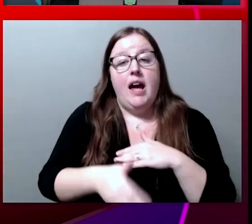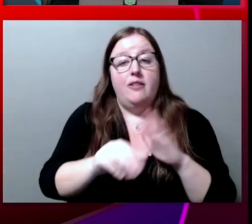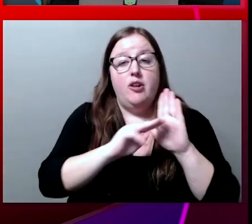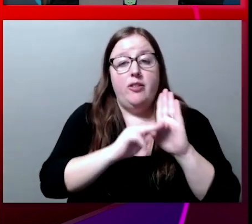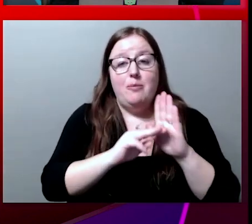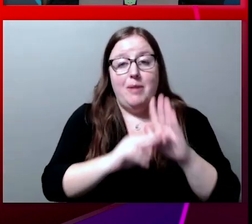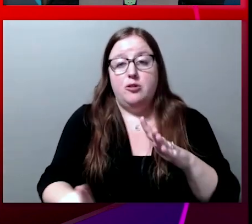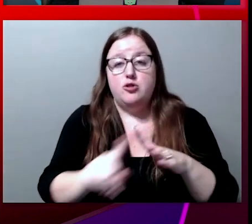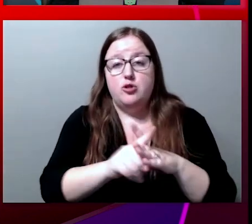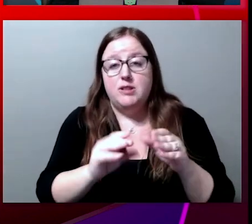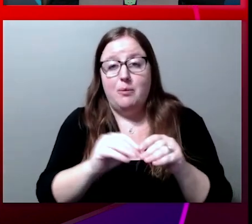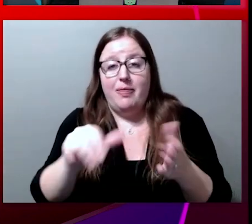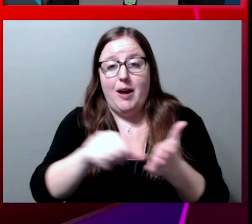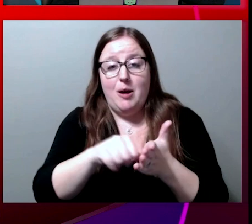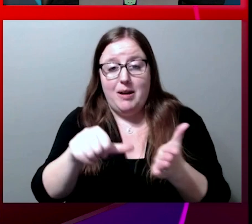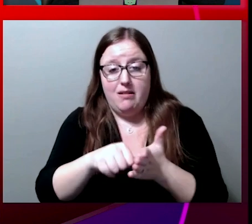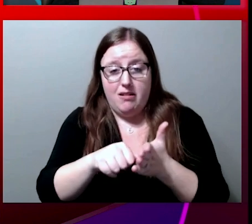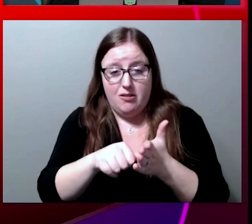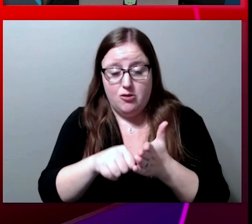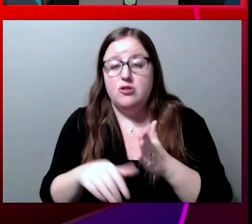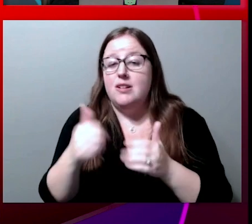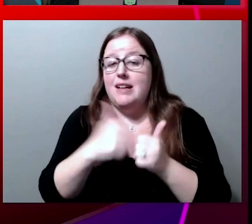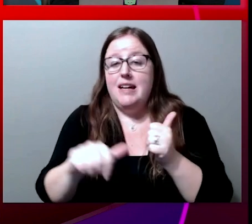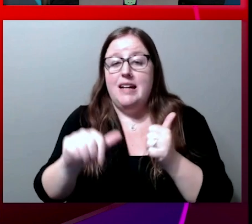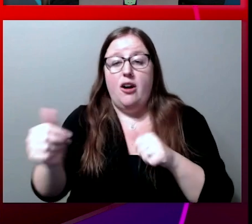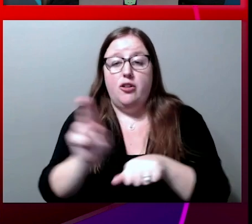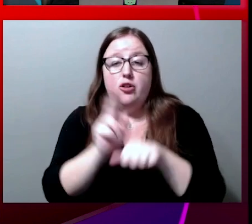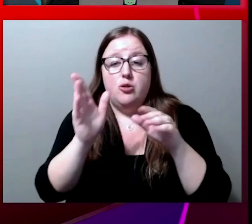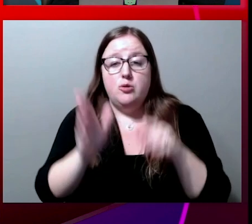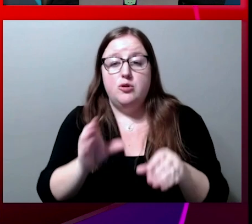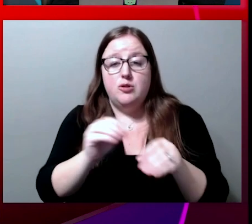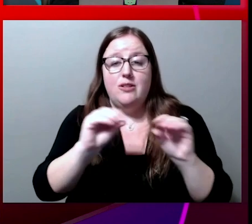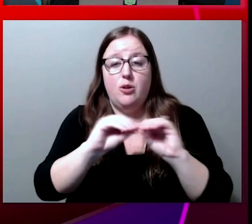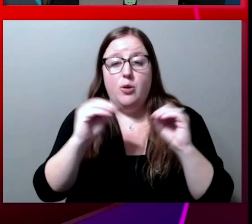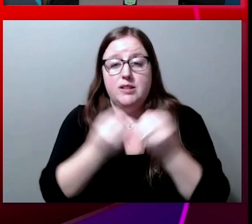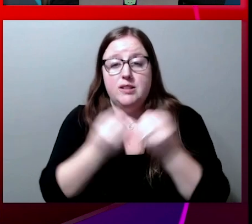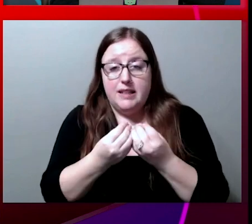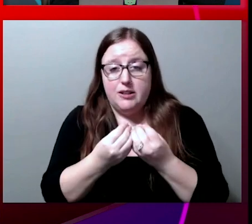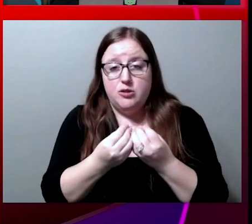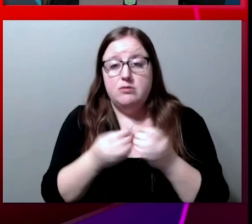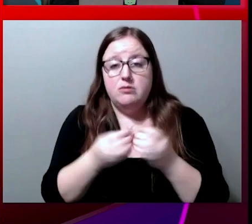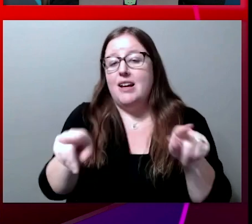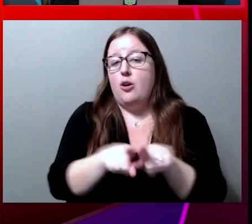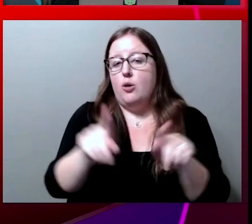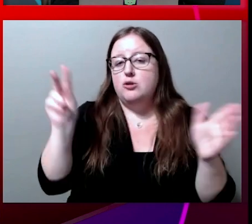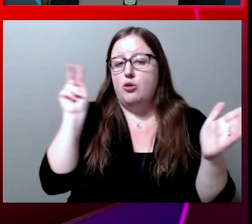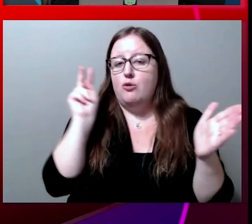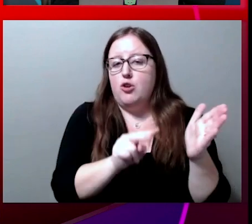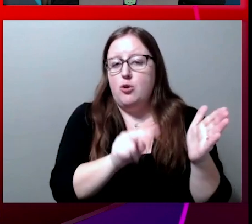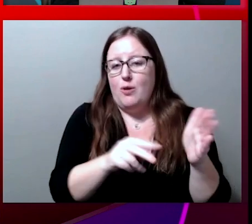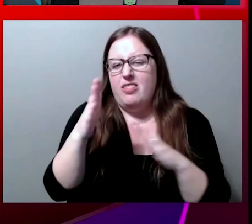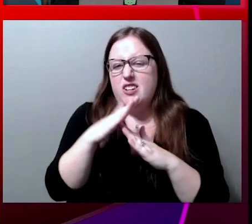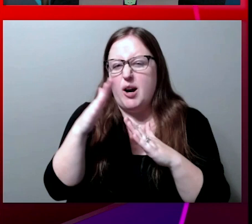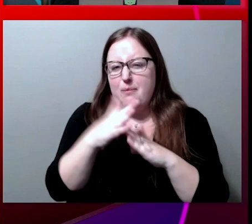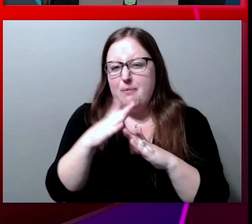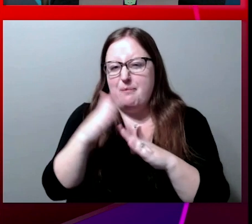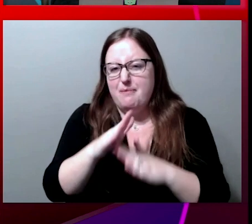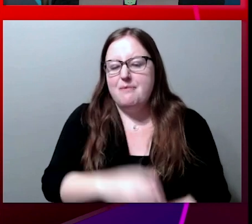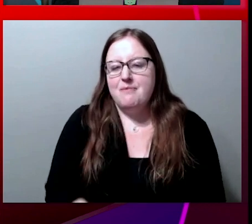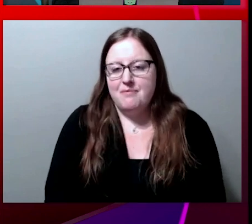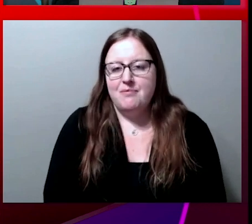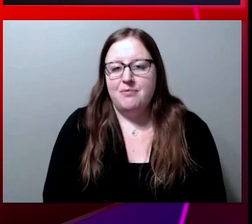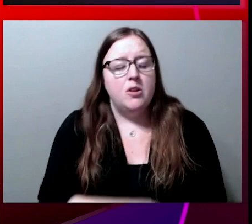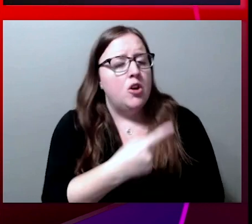in this page, any other users within my organization will be able to also view that at the top. Okay. And when you